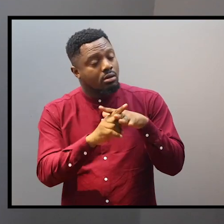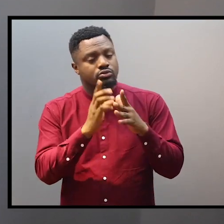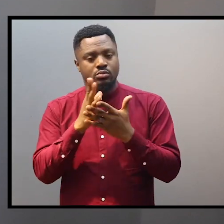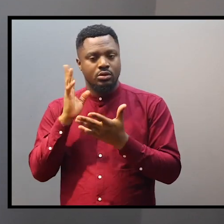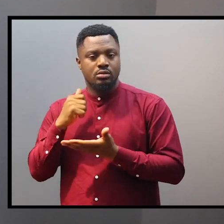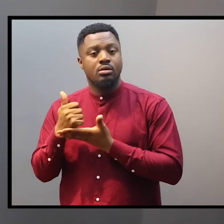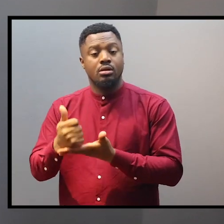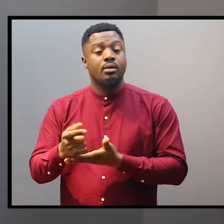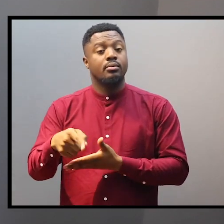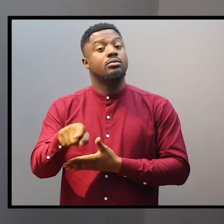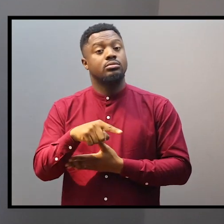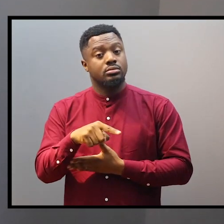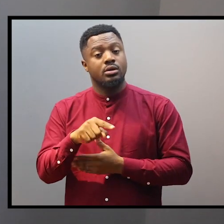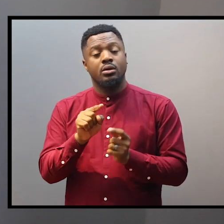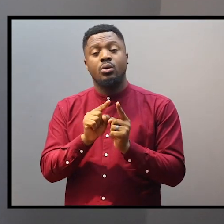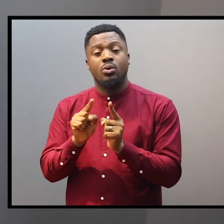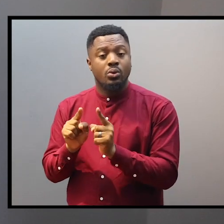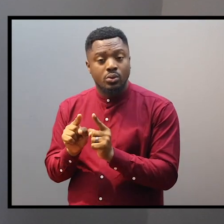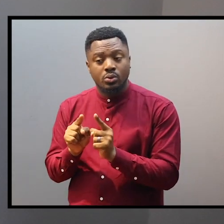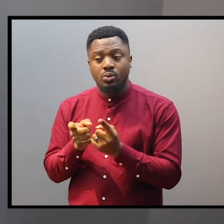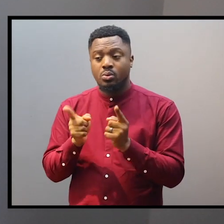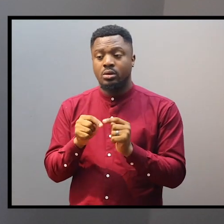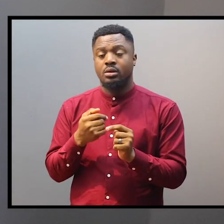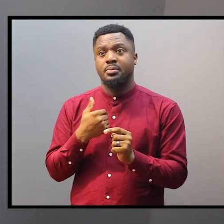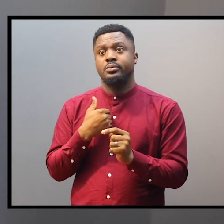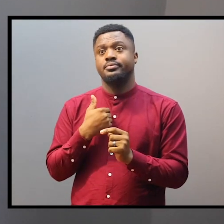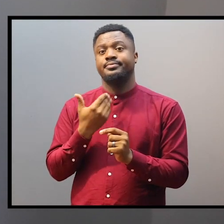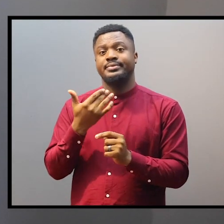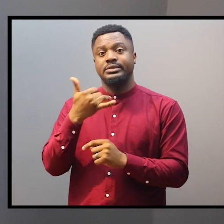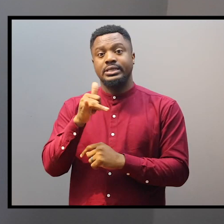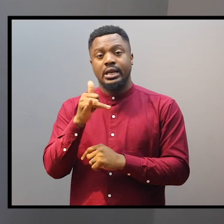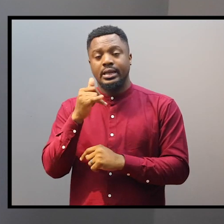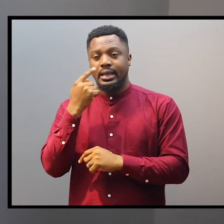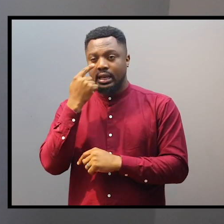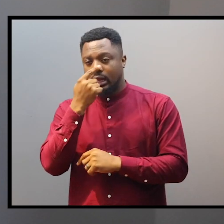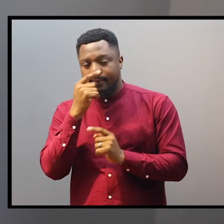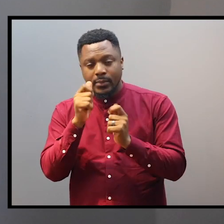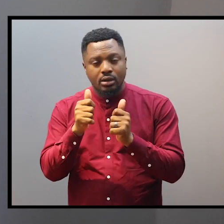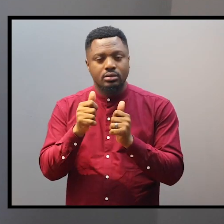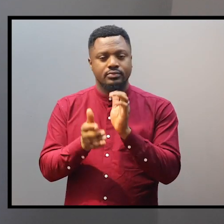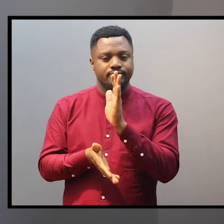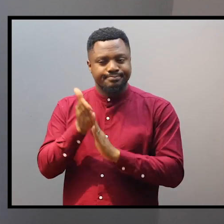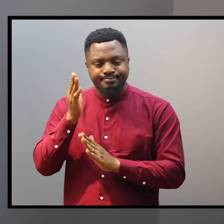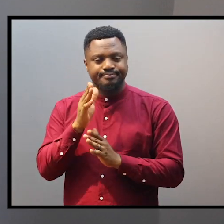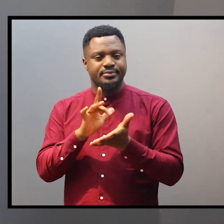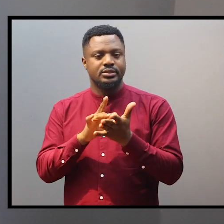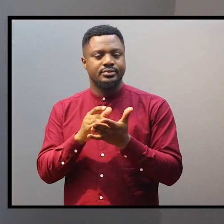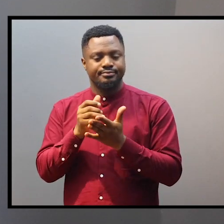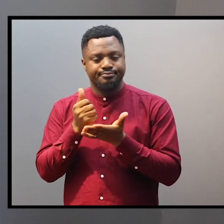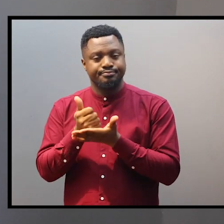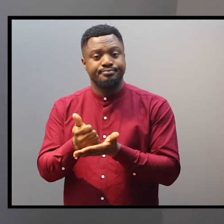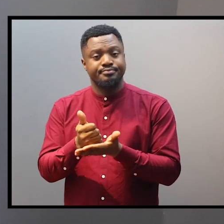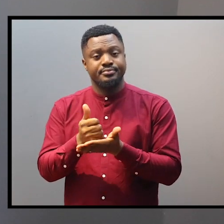going wrong, there will be somebody to intervene. And also, when there is yellowing of the eyes, immediately seek